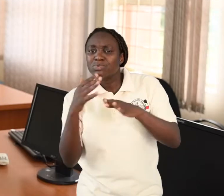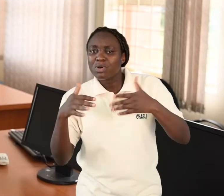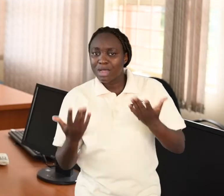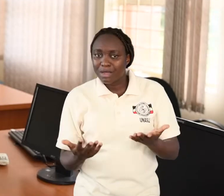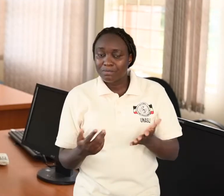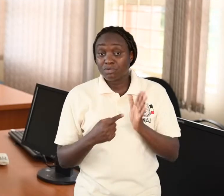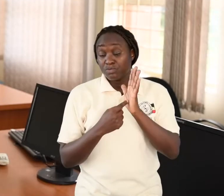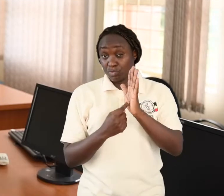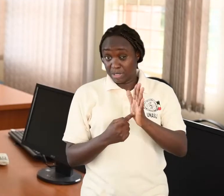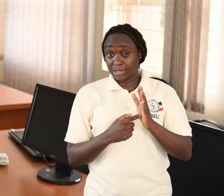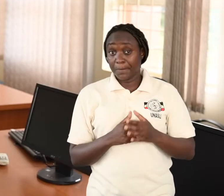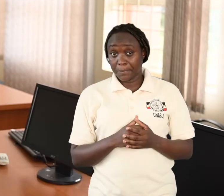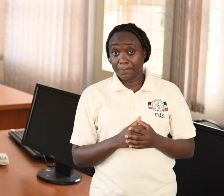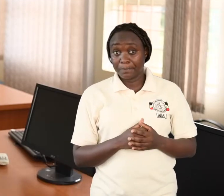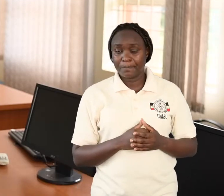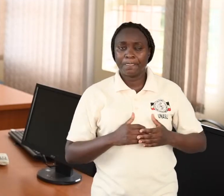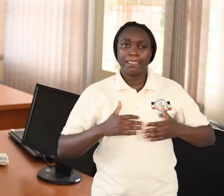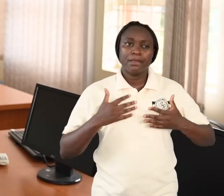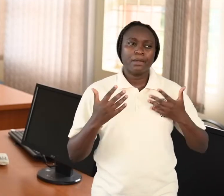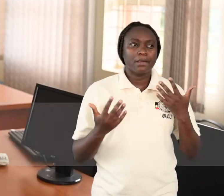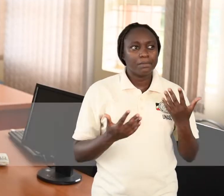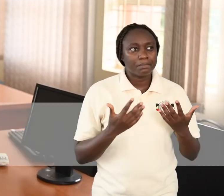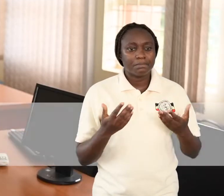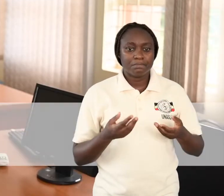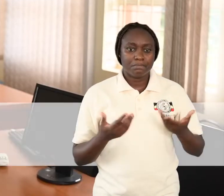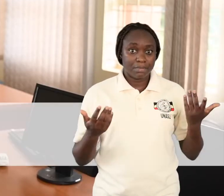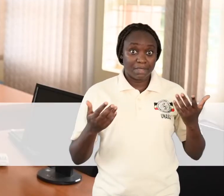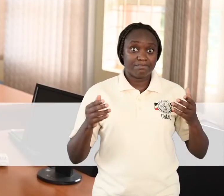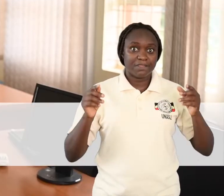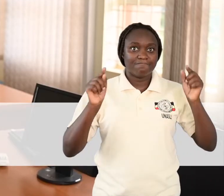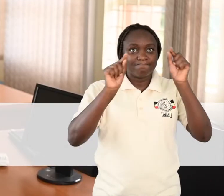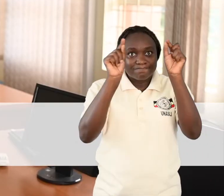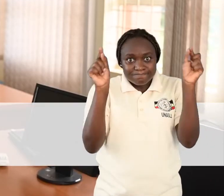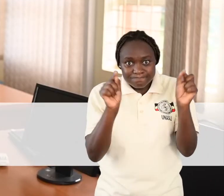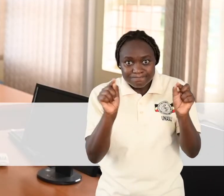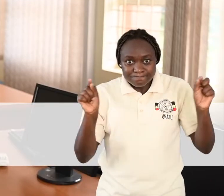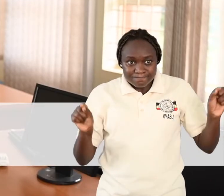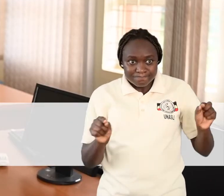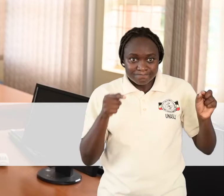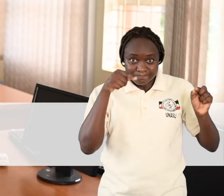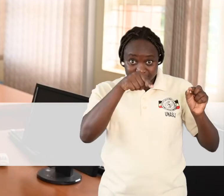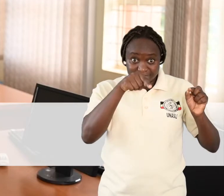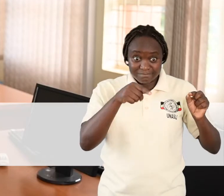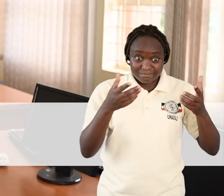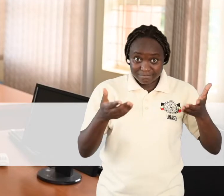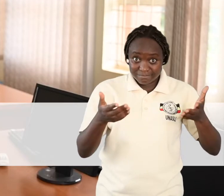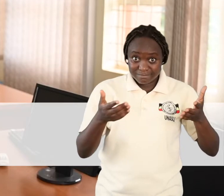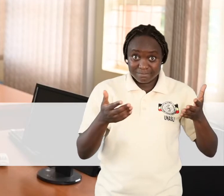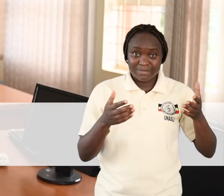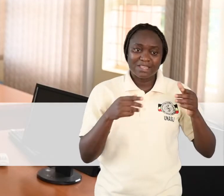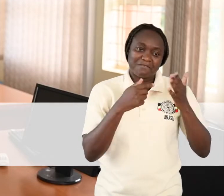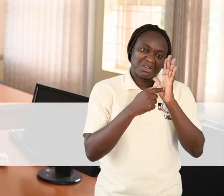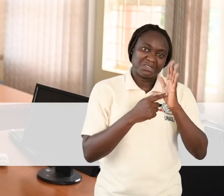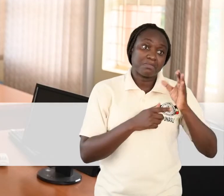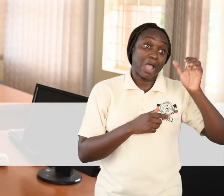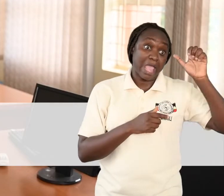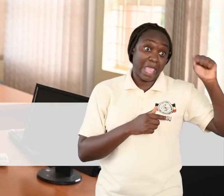instance, you can be given a set, them telling you that set